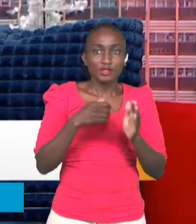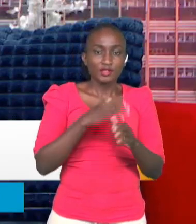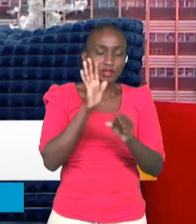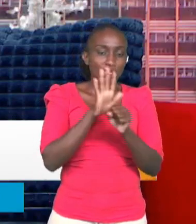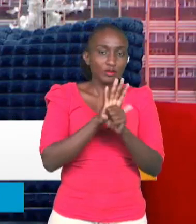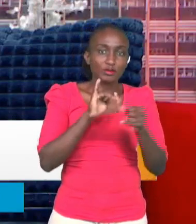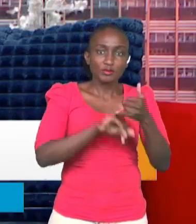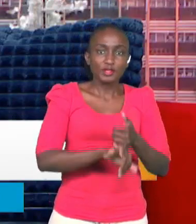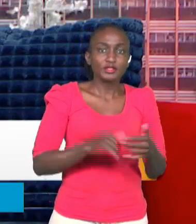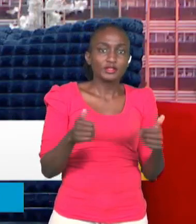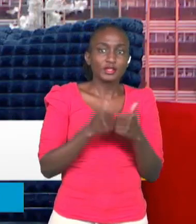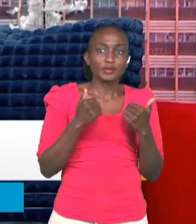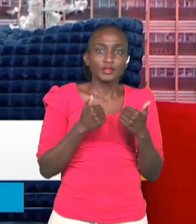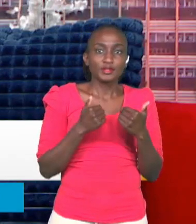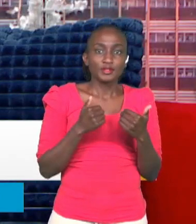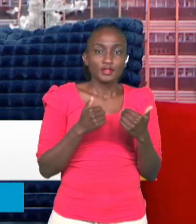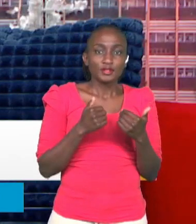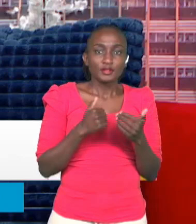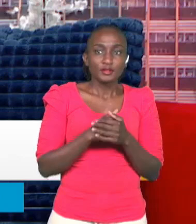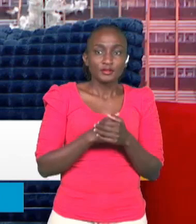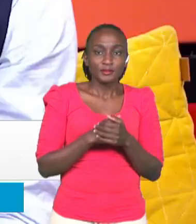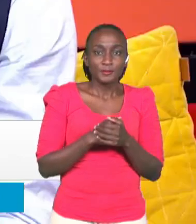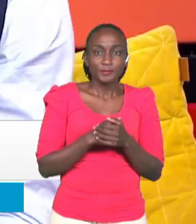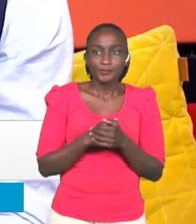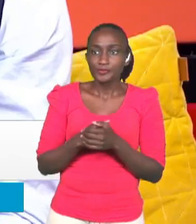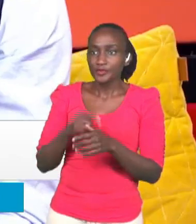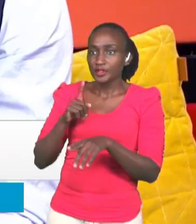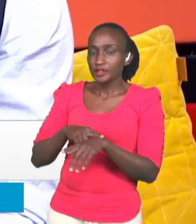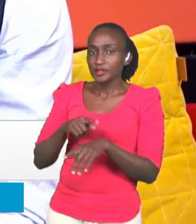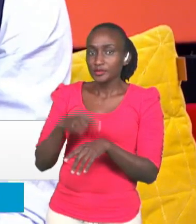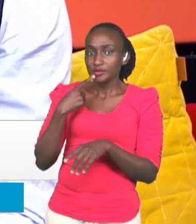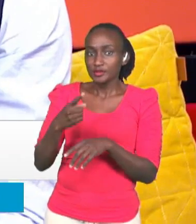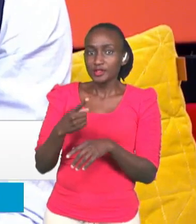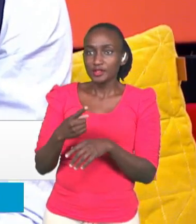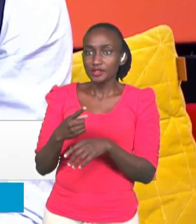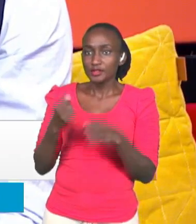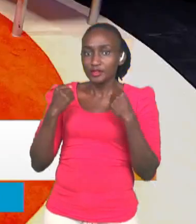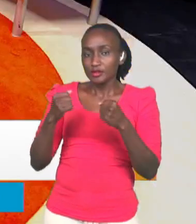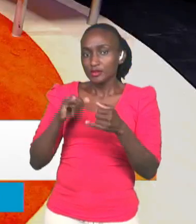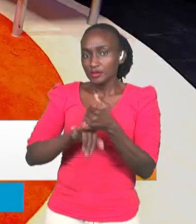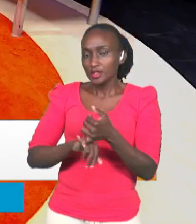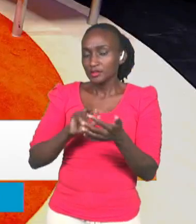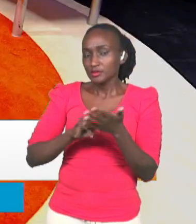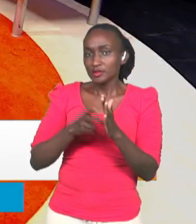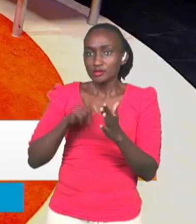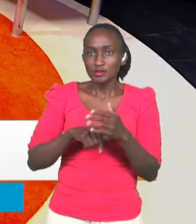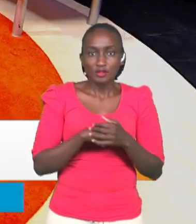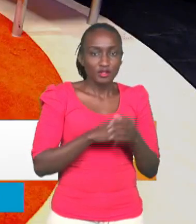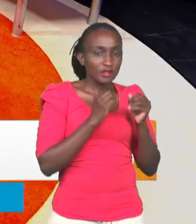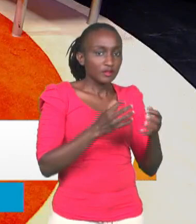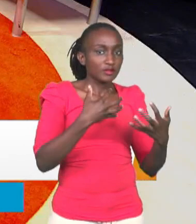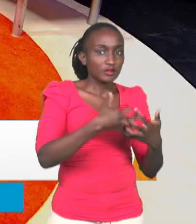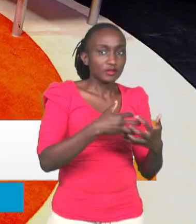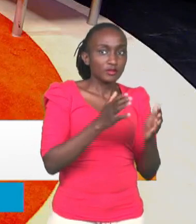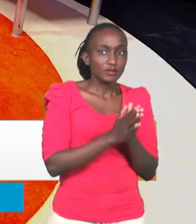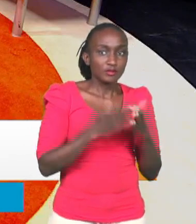place. And I think probably that's what the AG is trying. When you say fraudulent marriages, Nick, if you interact with some of these people who work